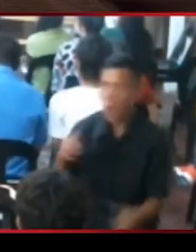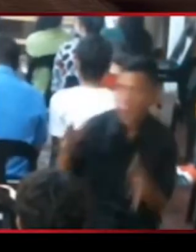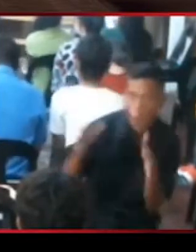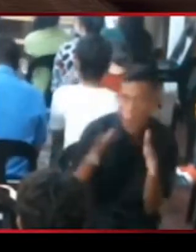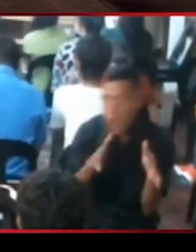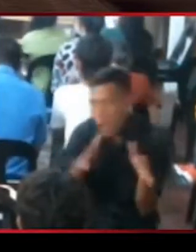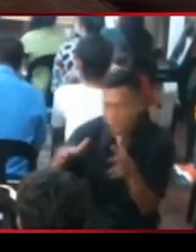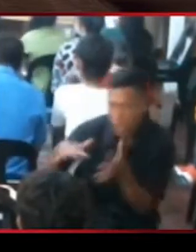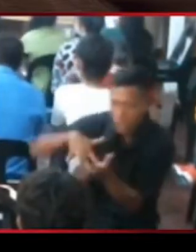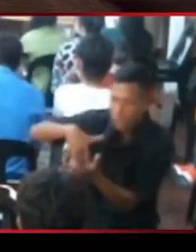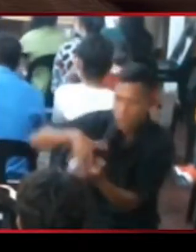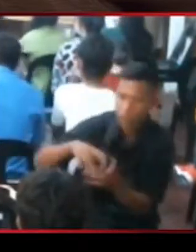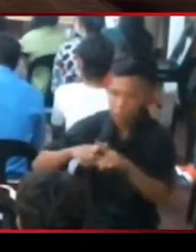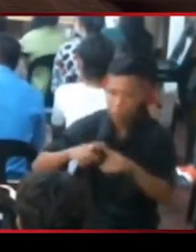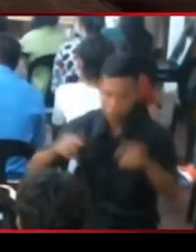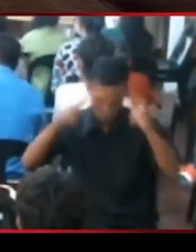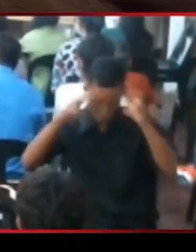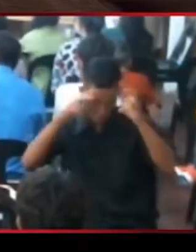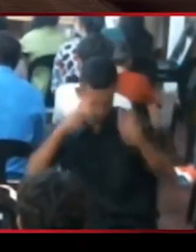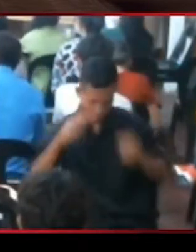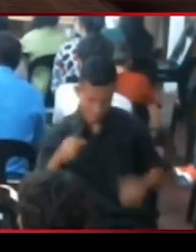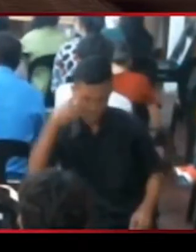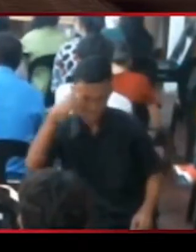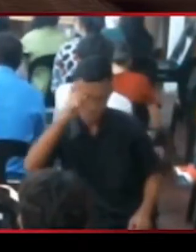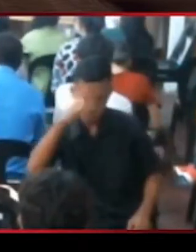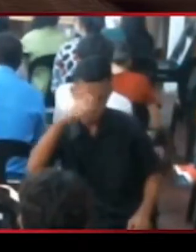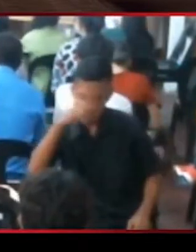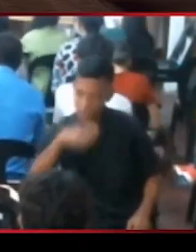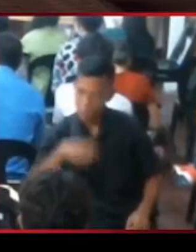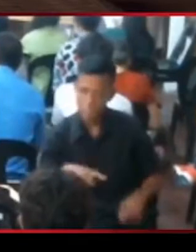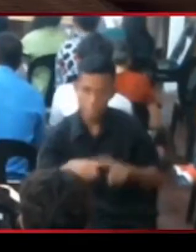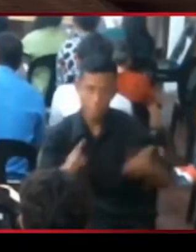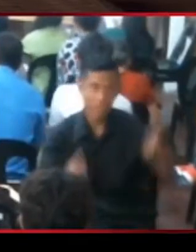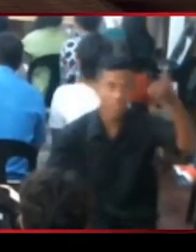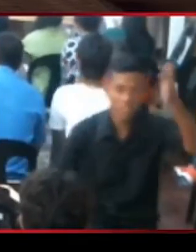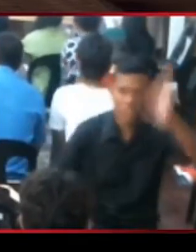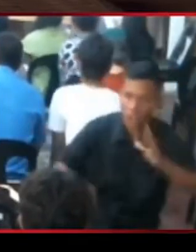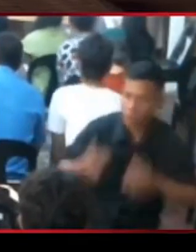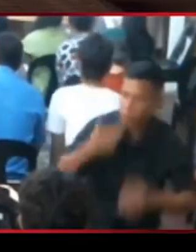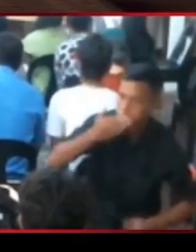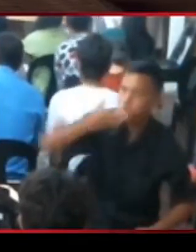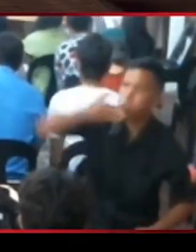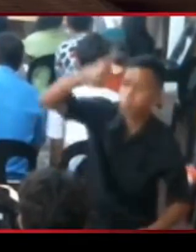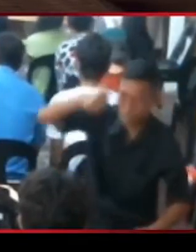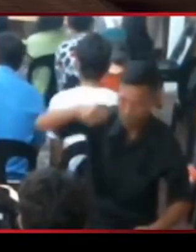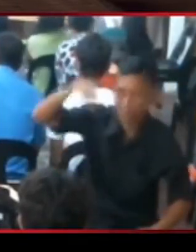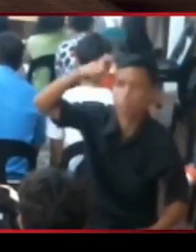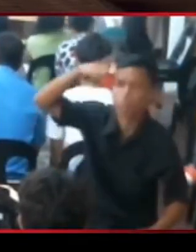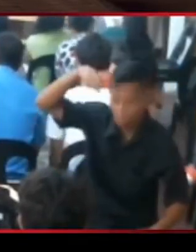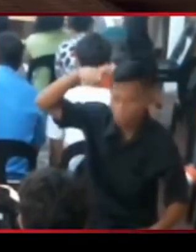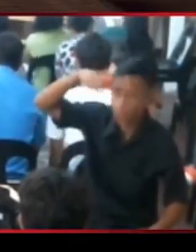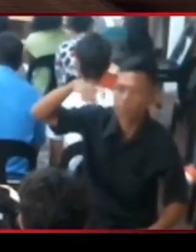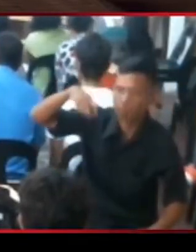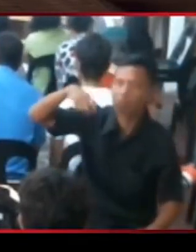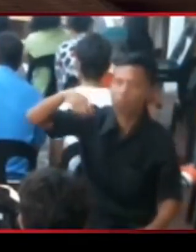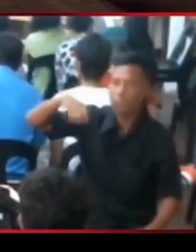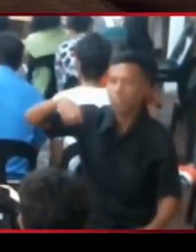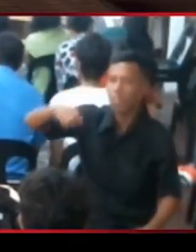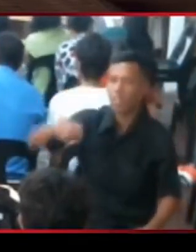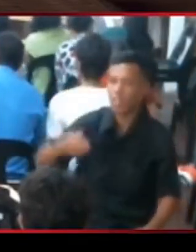little sharper than me, but he's not as sharp as God, and he never will be. Thank God for